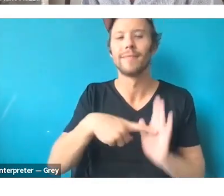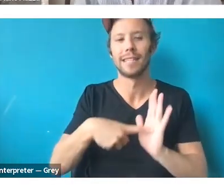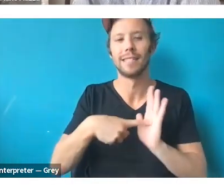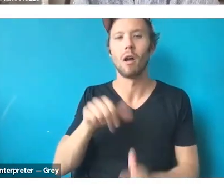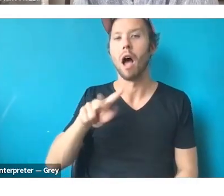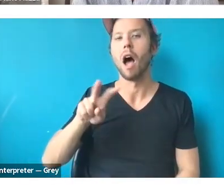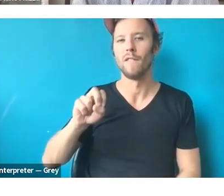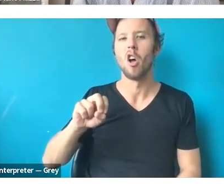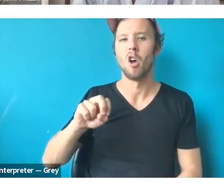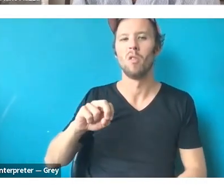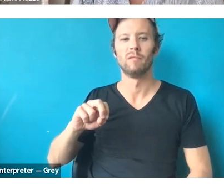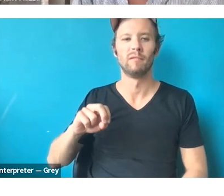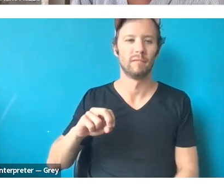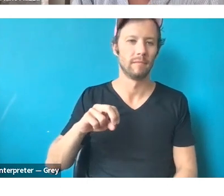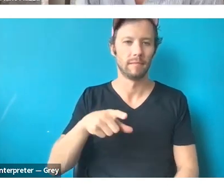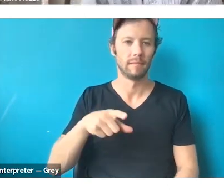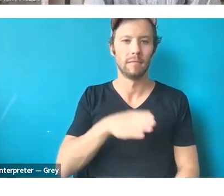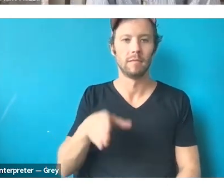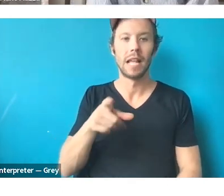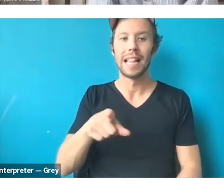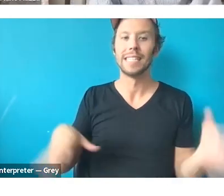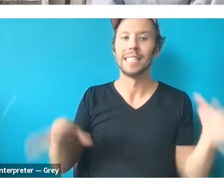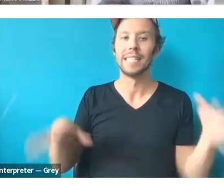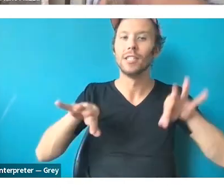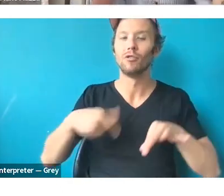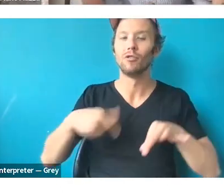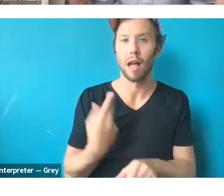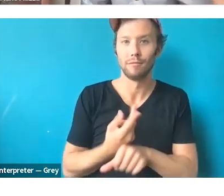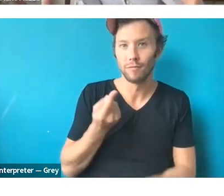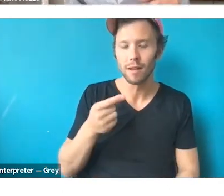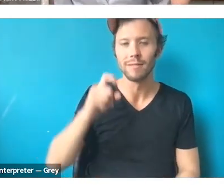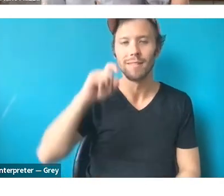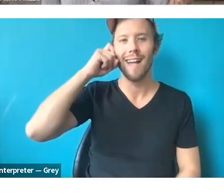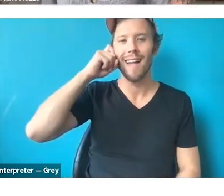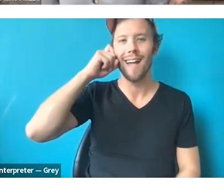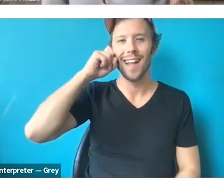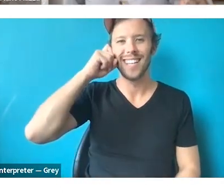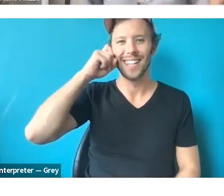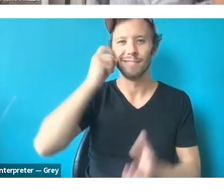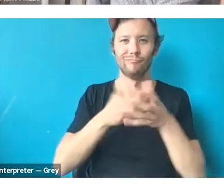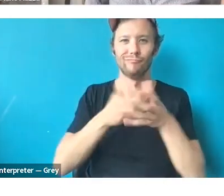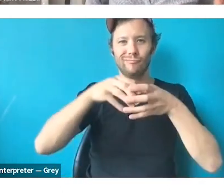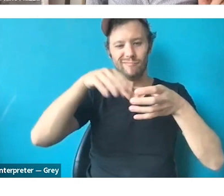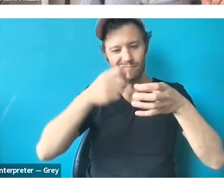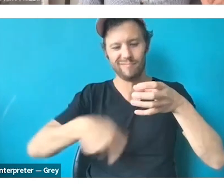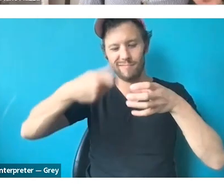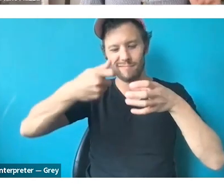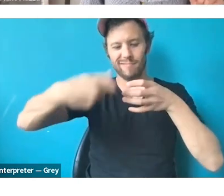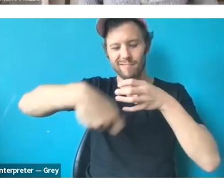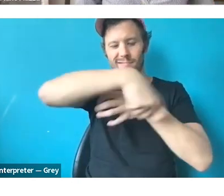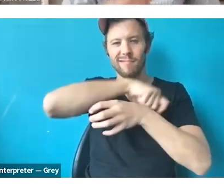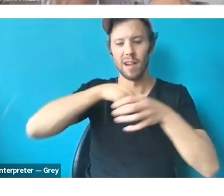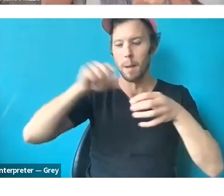example of a t-shirt that is dyed with onion skins. So that's something that we all have that's pretty ubiquitous at home. Grocery stores will,